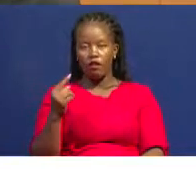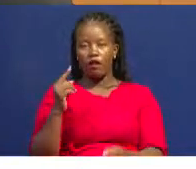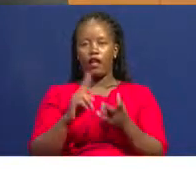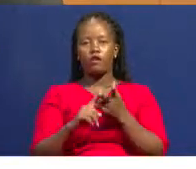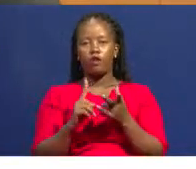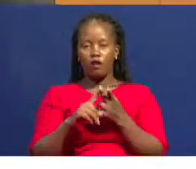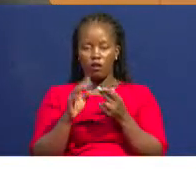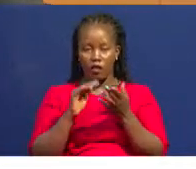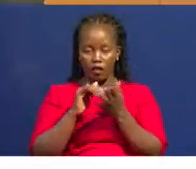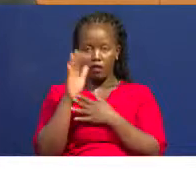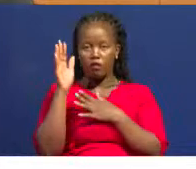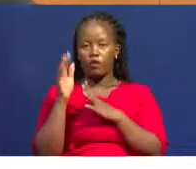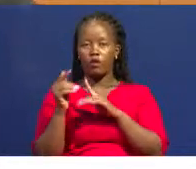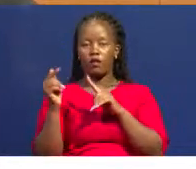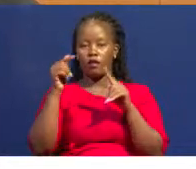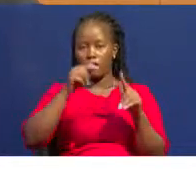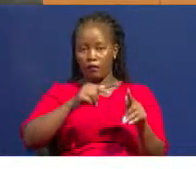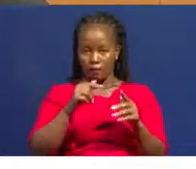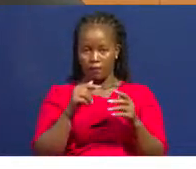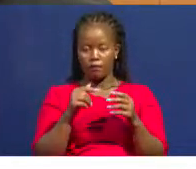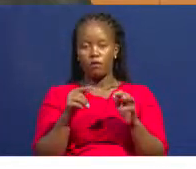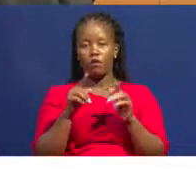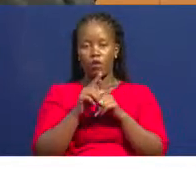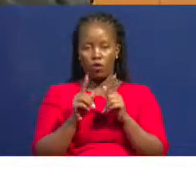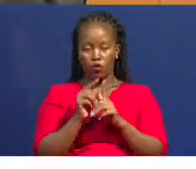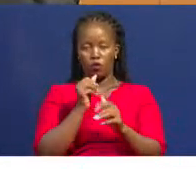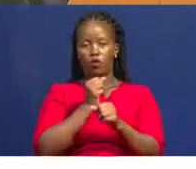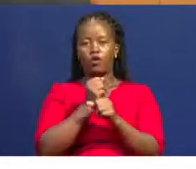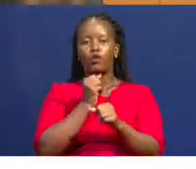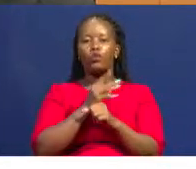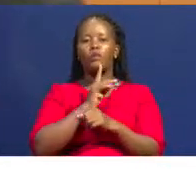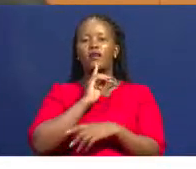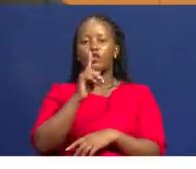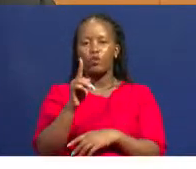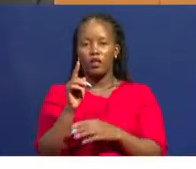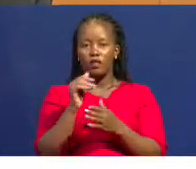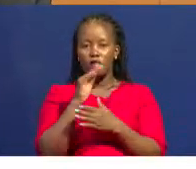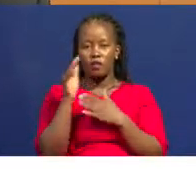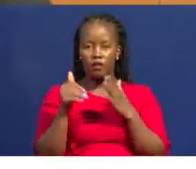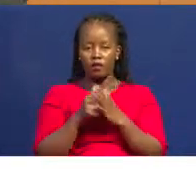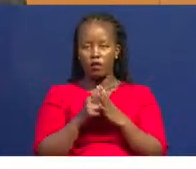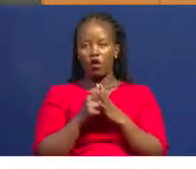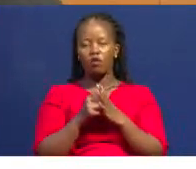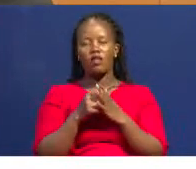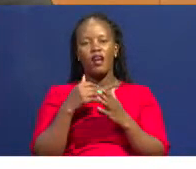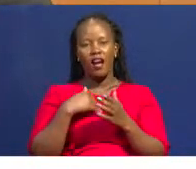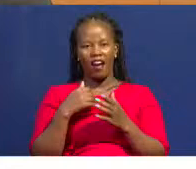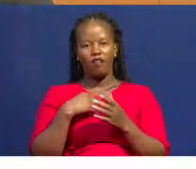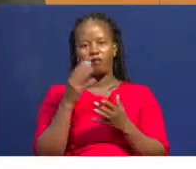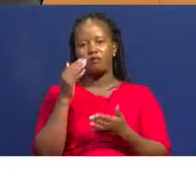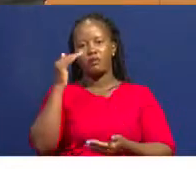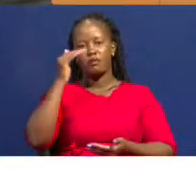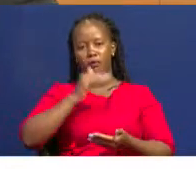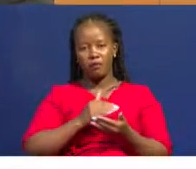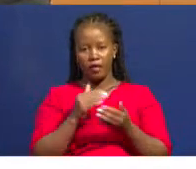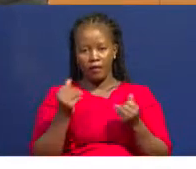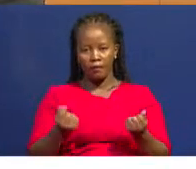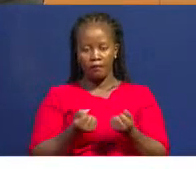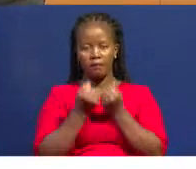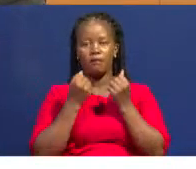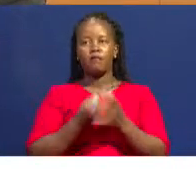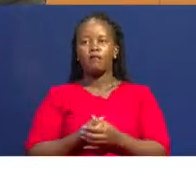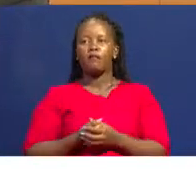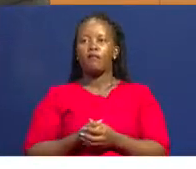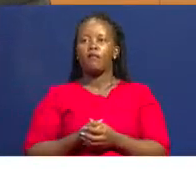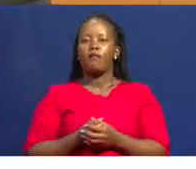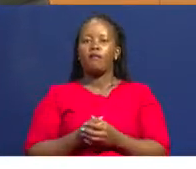authority, which has all the powers, and it is completely wameshindwa. Let us be very sincere. And if we don't